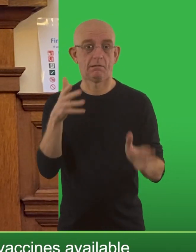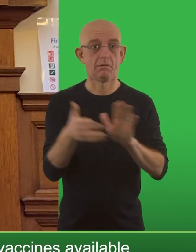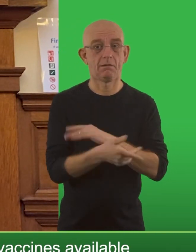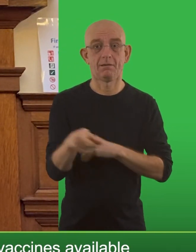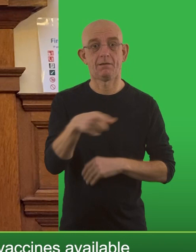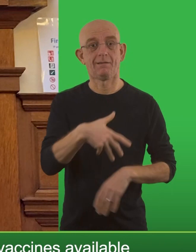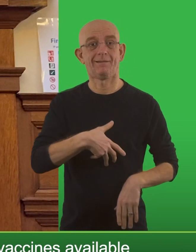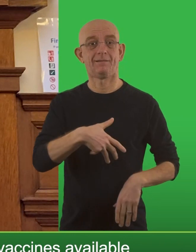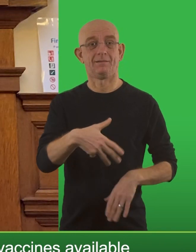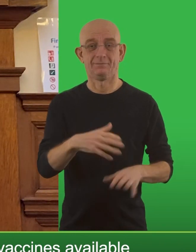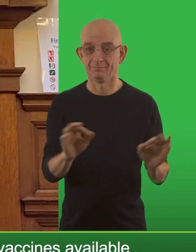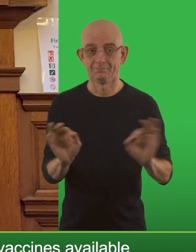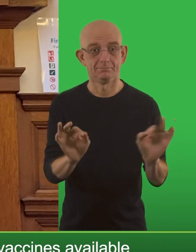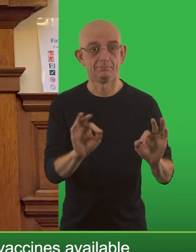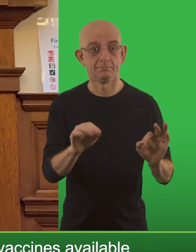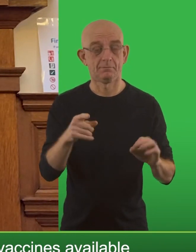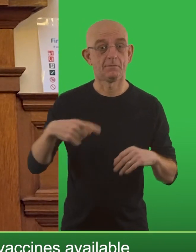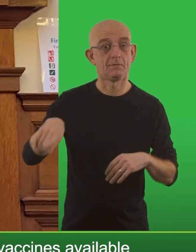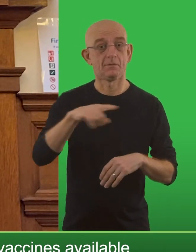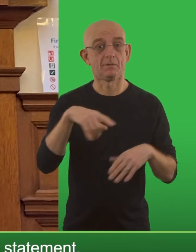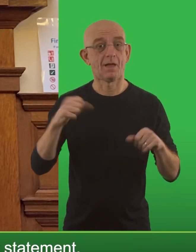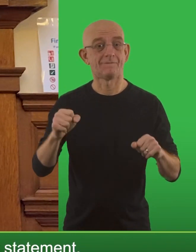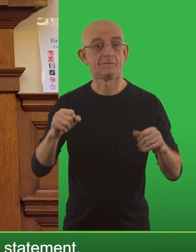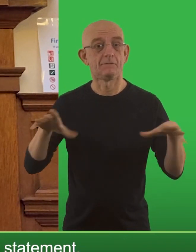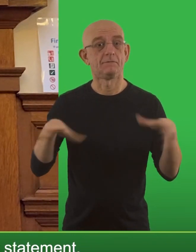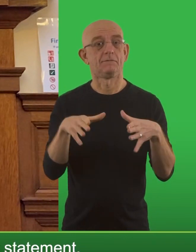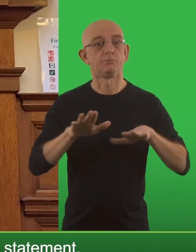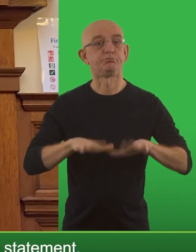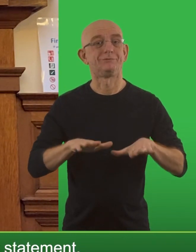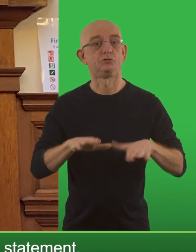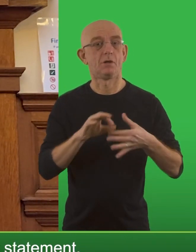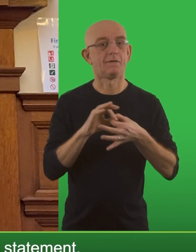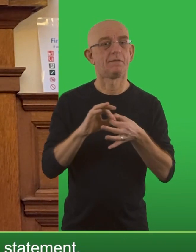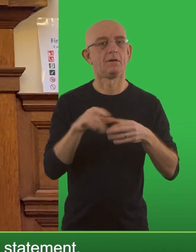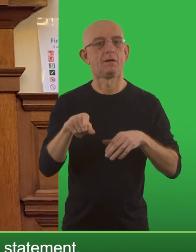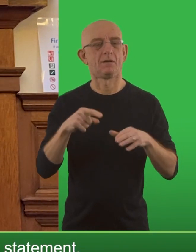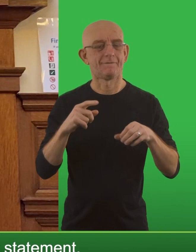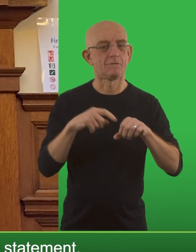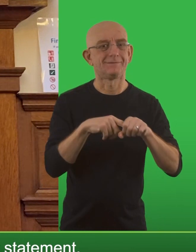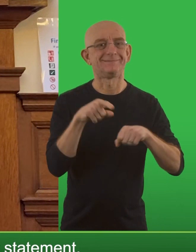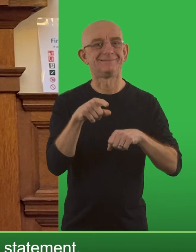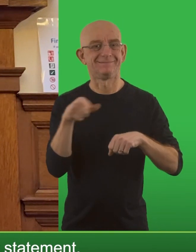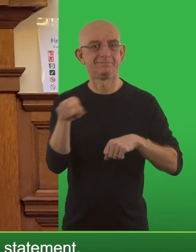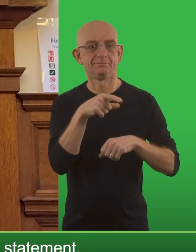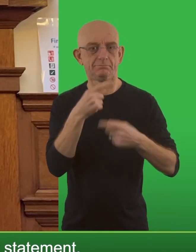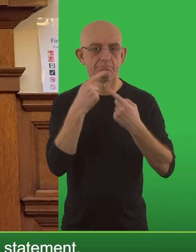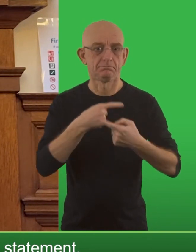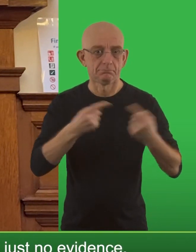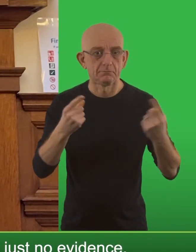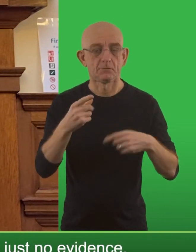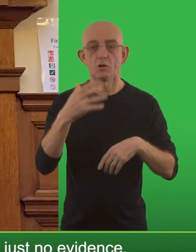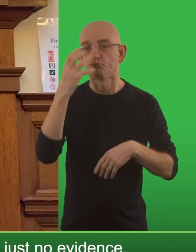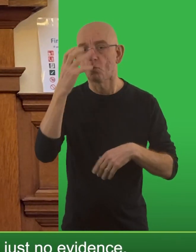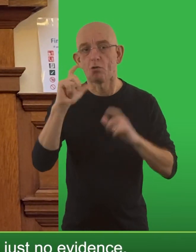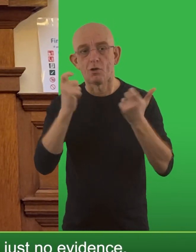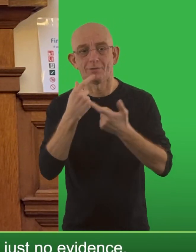available impact on fertility in any way, shape or form. There's a British Fertility Society statement, there's a Royal College of Obs and Gynae, Royal